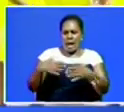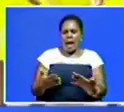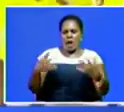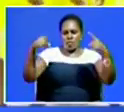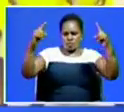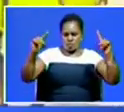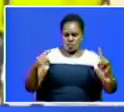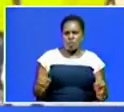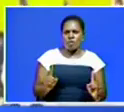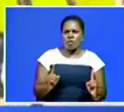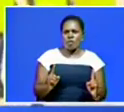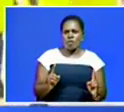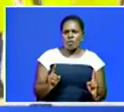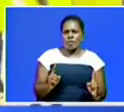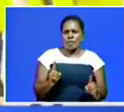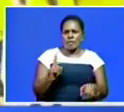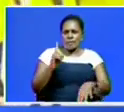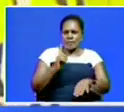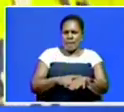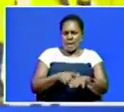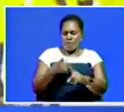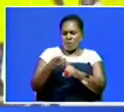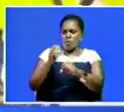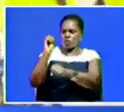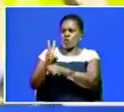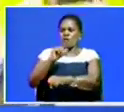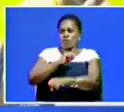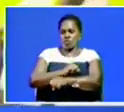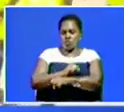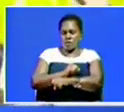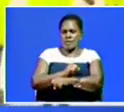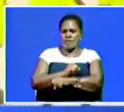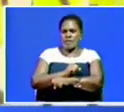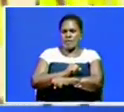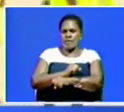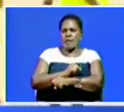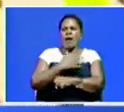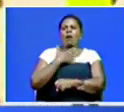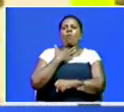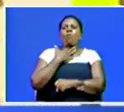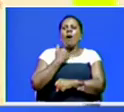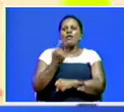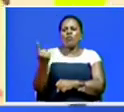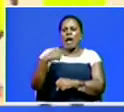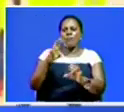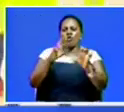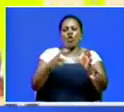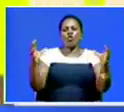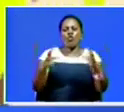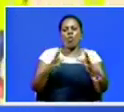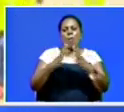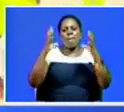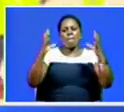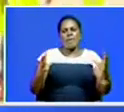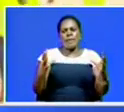far. Mimi nikicheza wakati wenyewe nitatoka high school, hii kama high school, natamani kuja kuchezea timu kubwa.